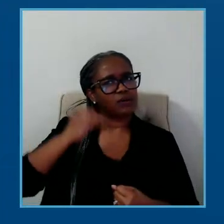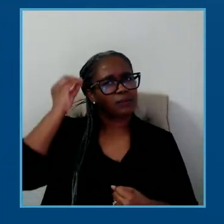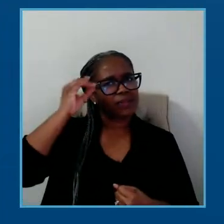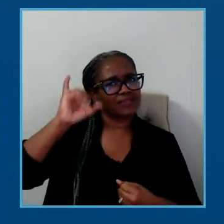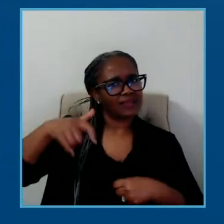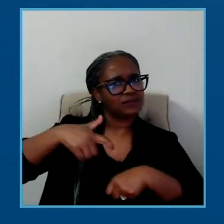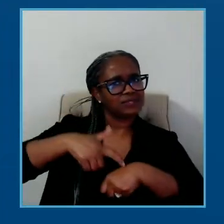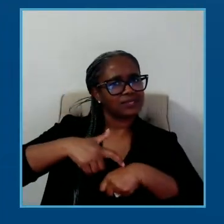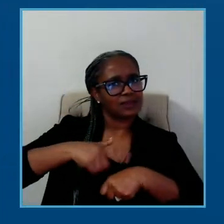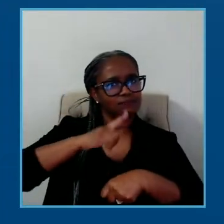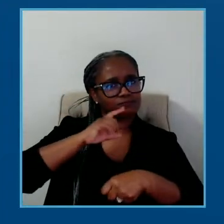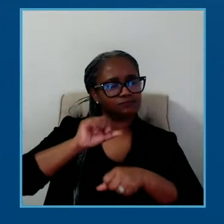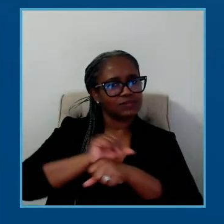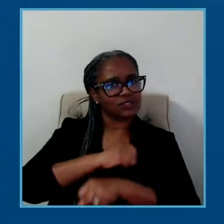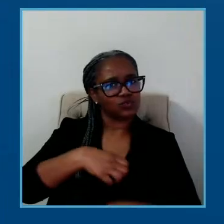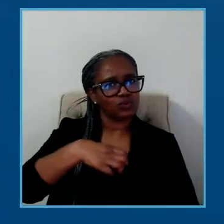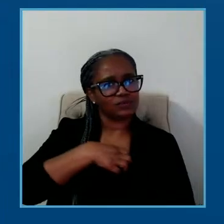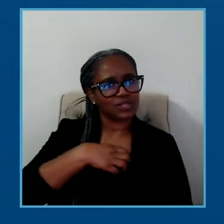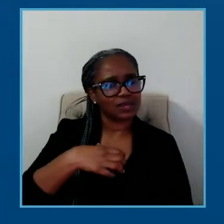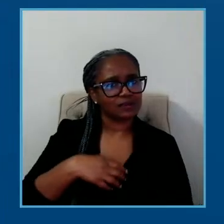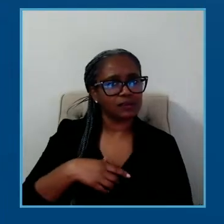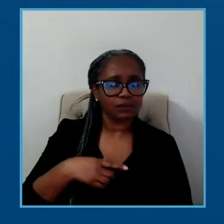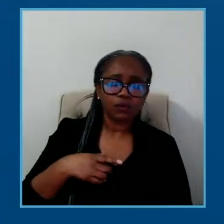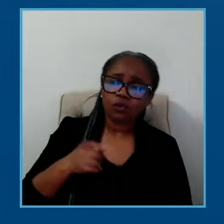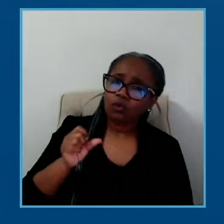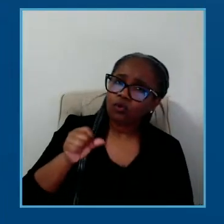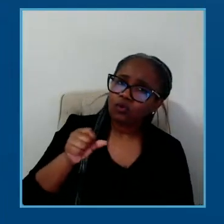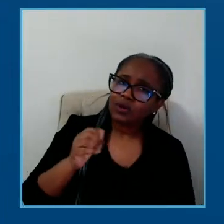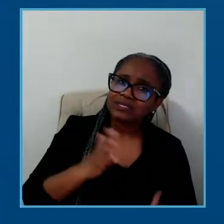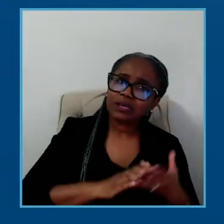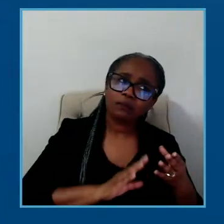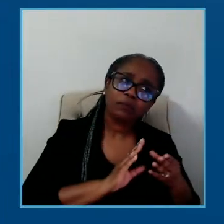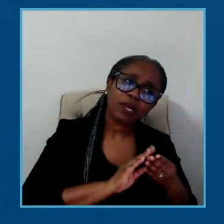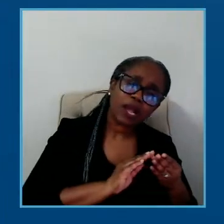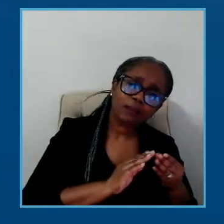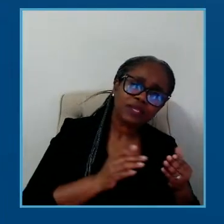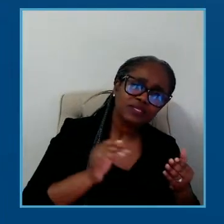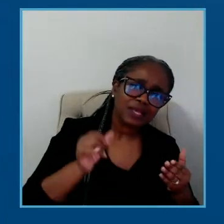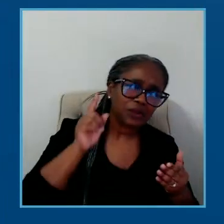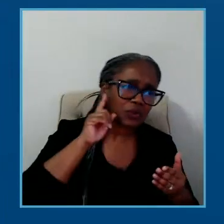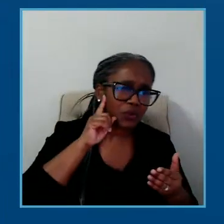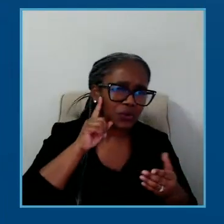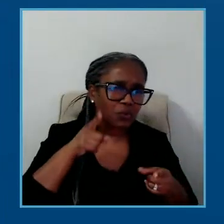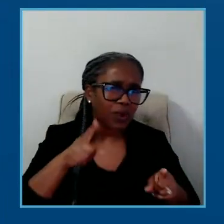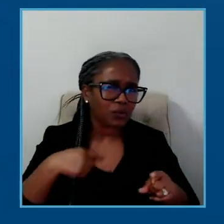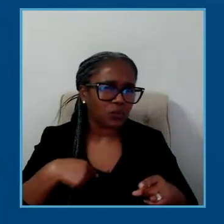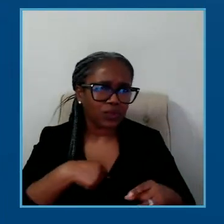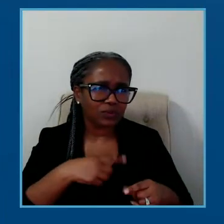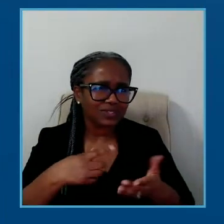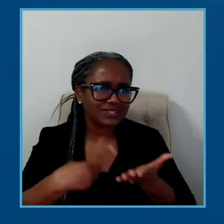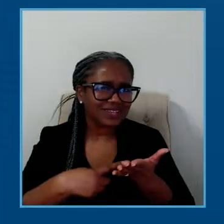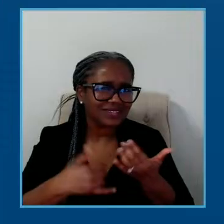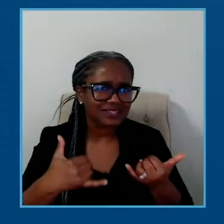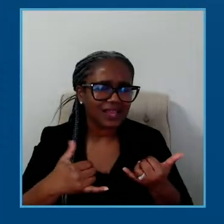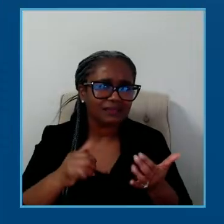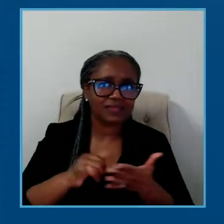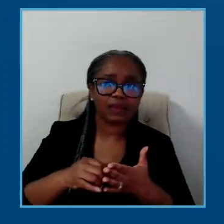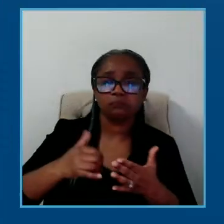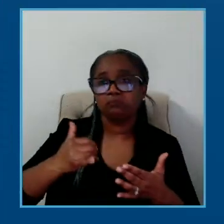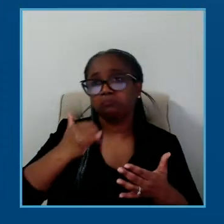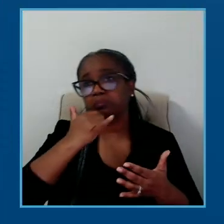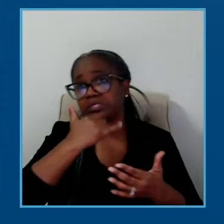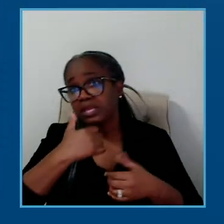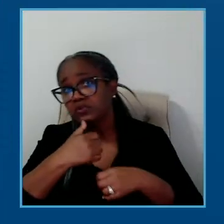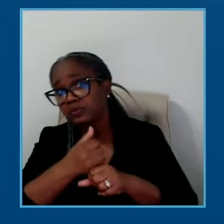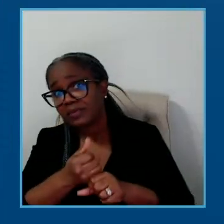the elections. There were some comments made a little earlier as we were debating here about that mistakes were made, this was an unfair election. And I